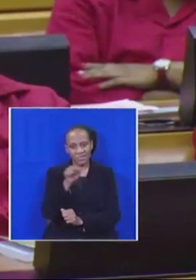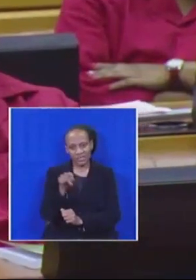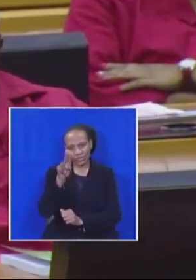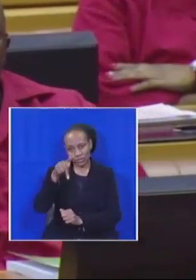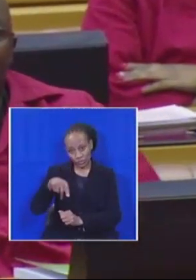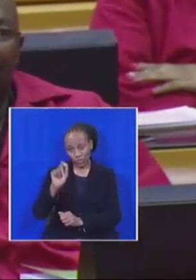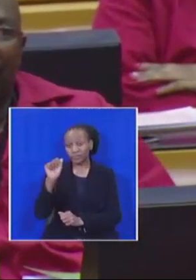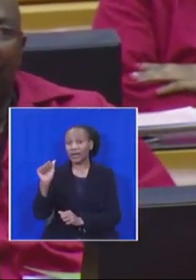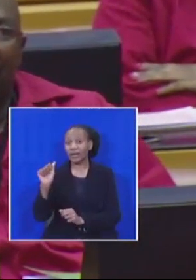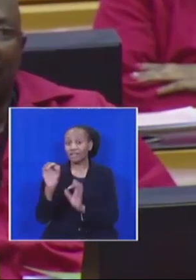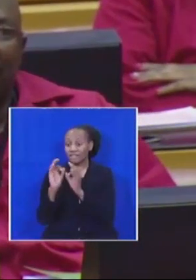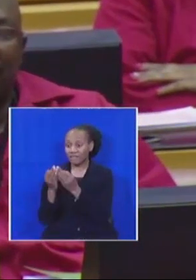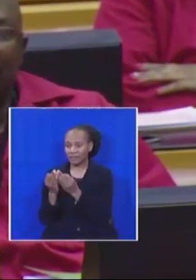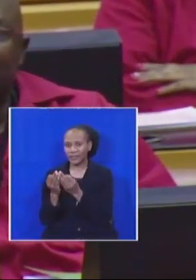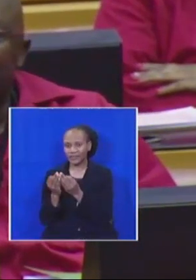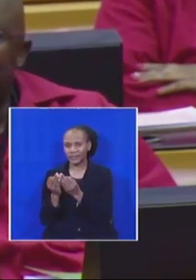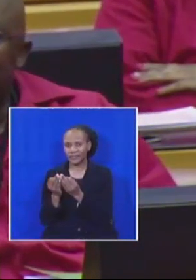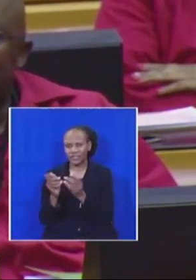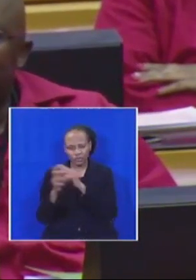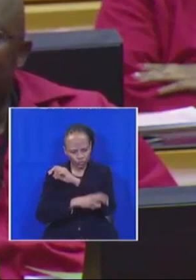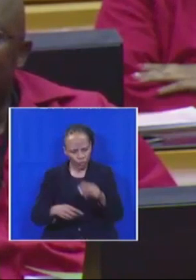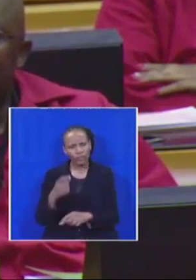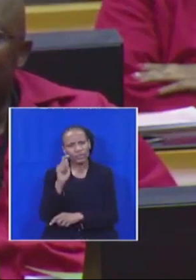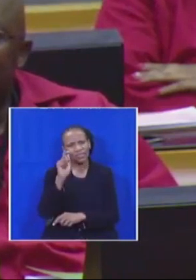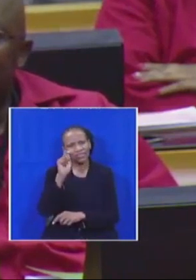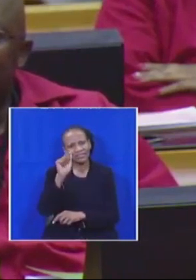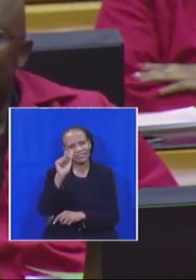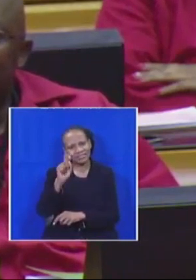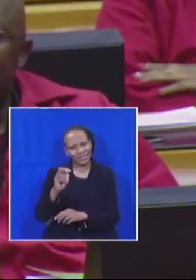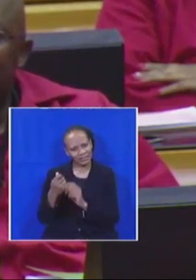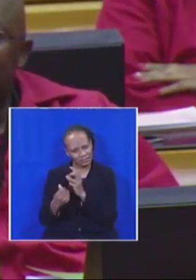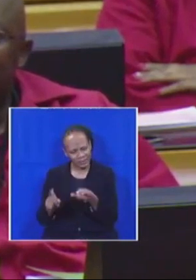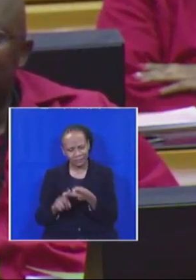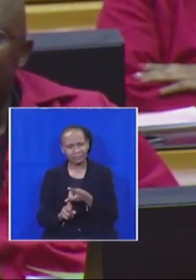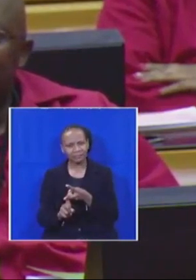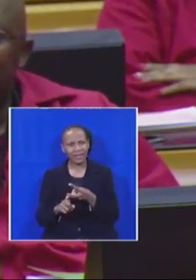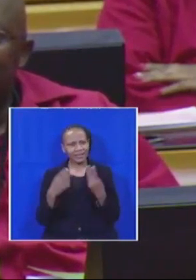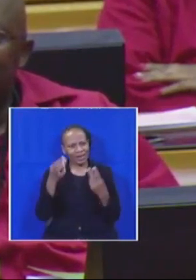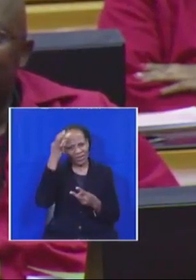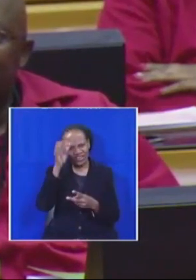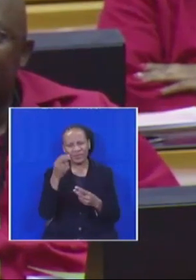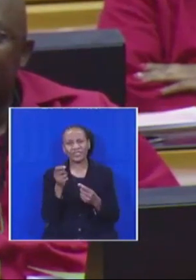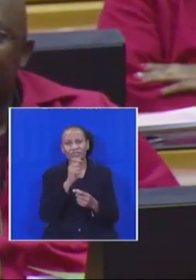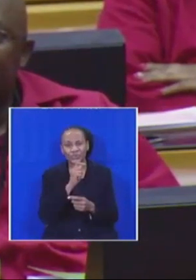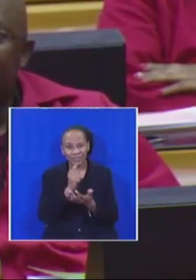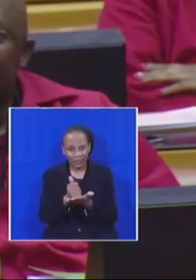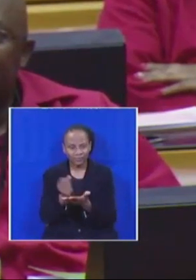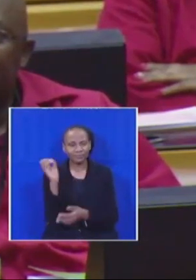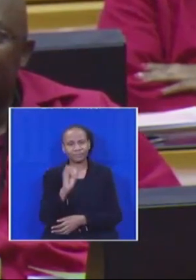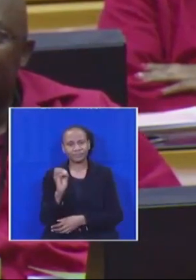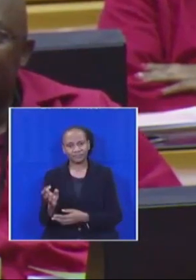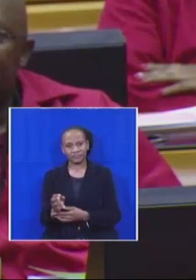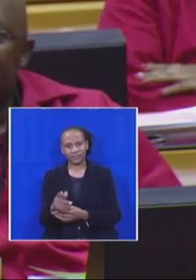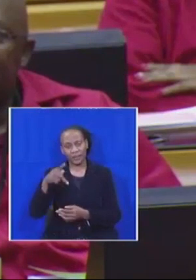enriched themselves, stole our tax money, and have rendered key state-owned institutions useless. PRASA crisis has